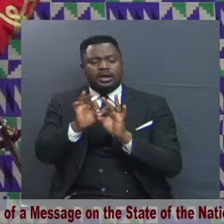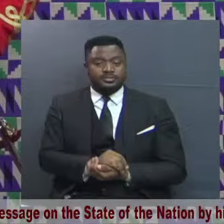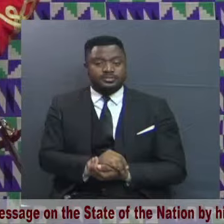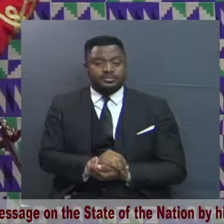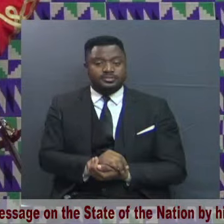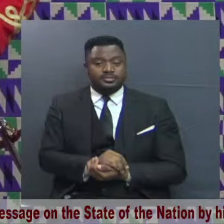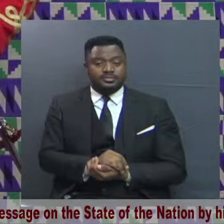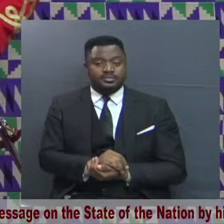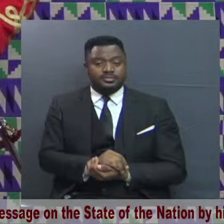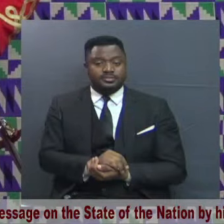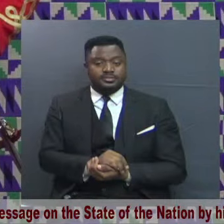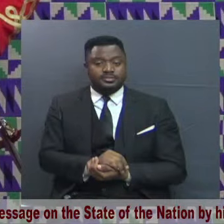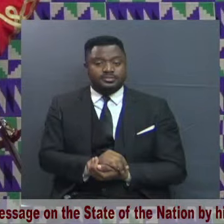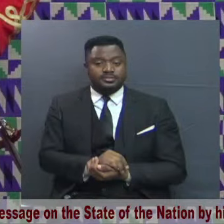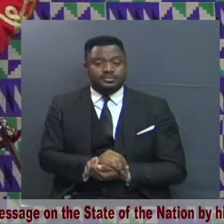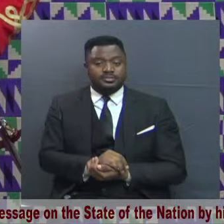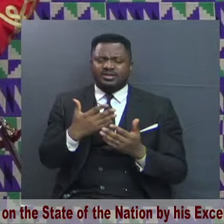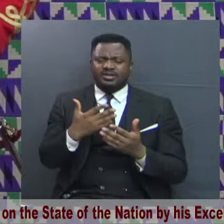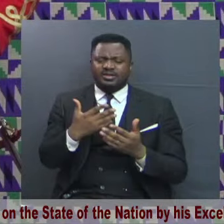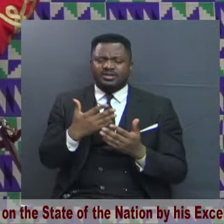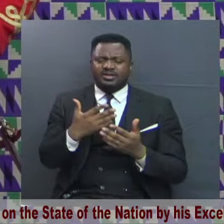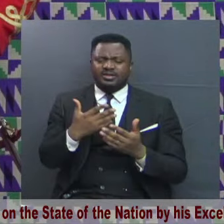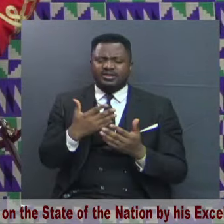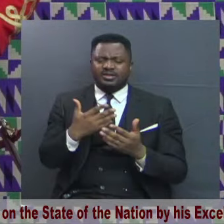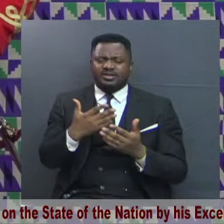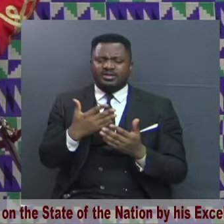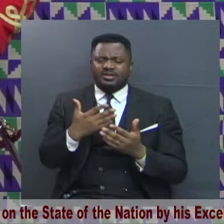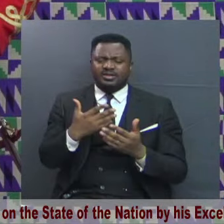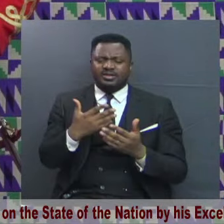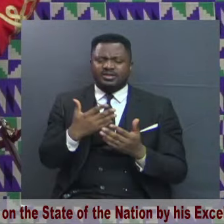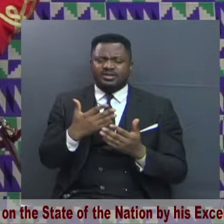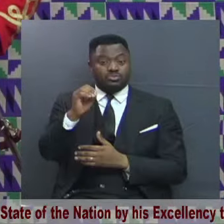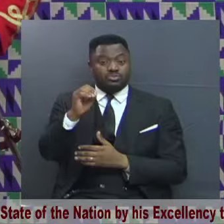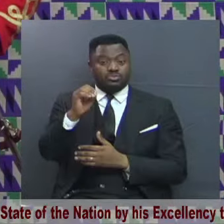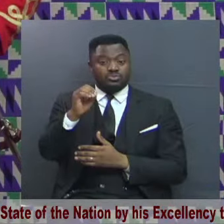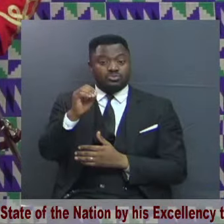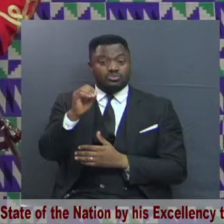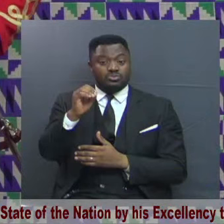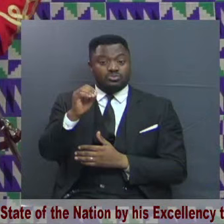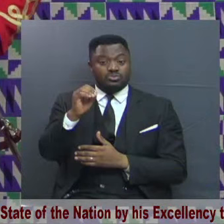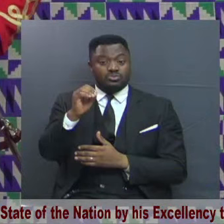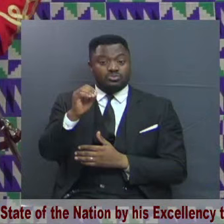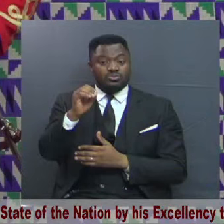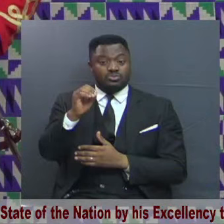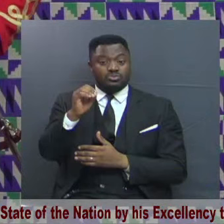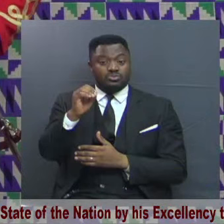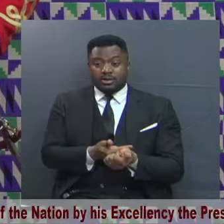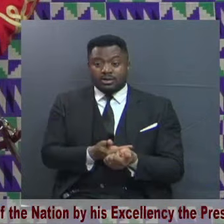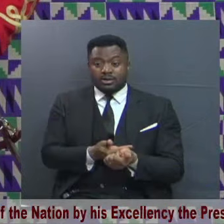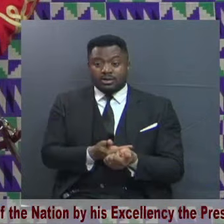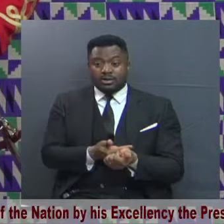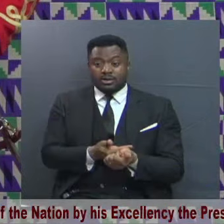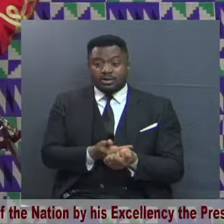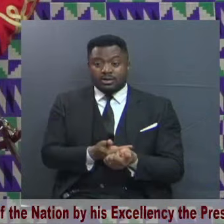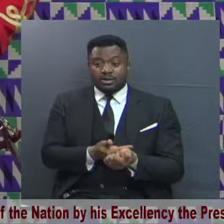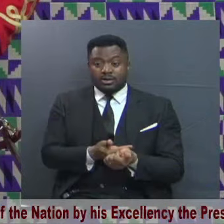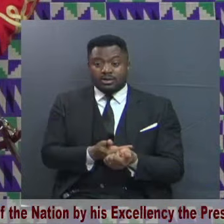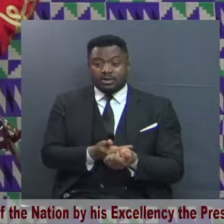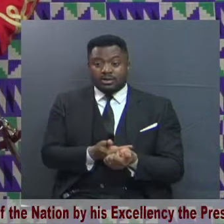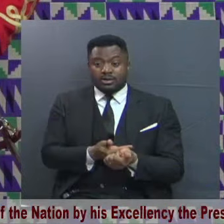today there are some 550 radio stations in operation in this